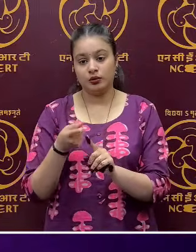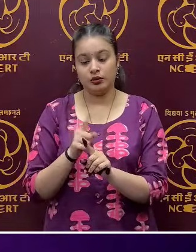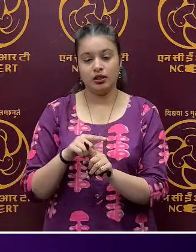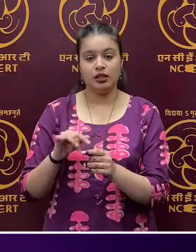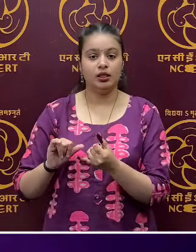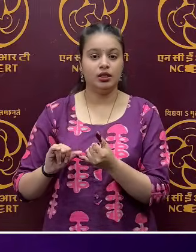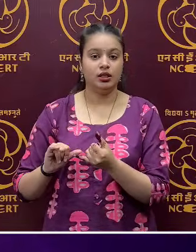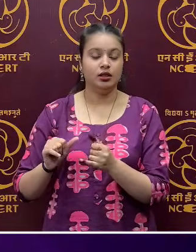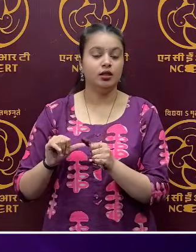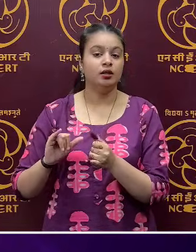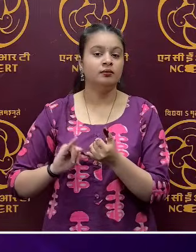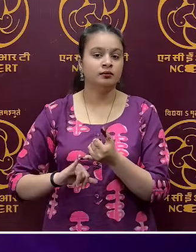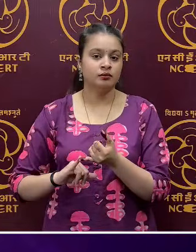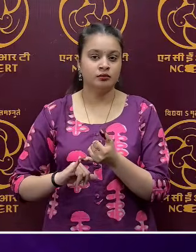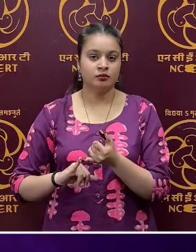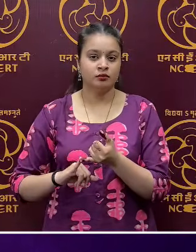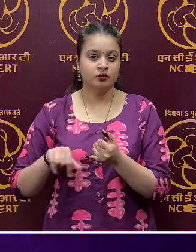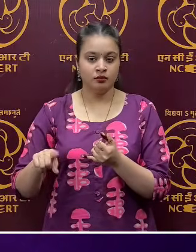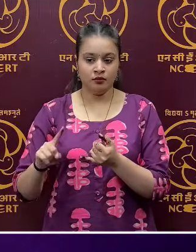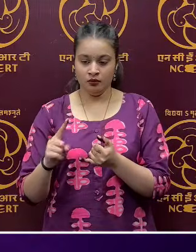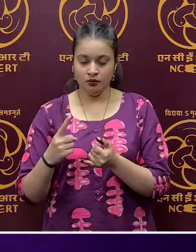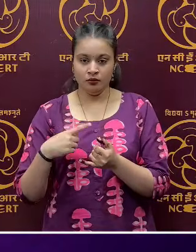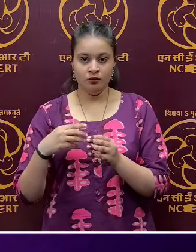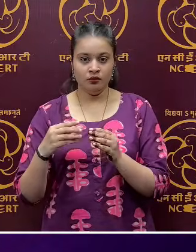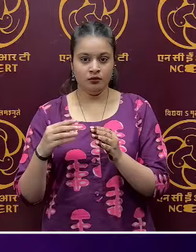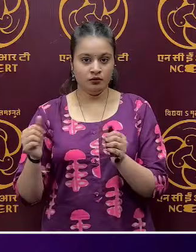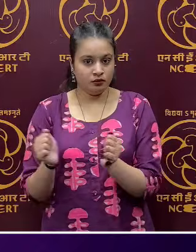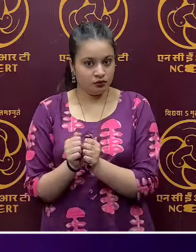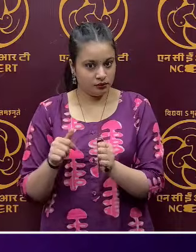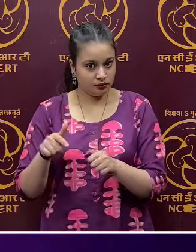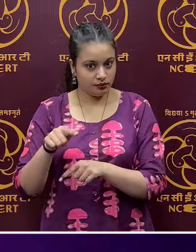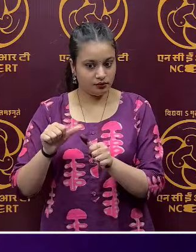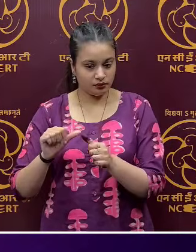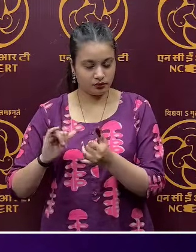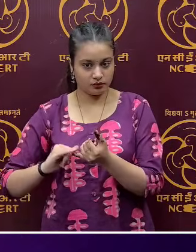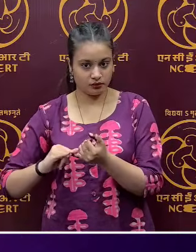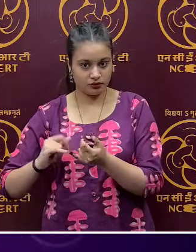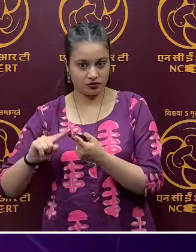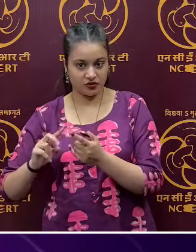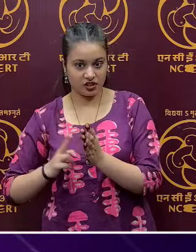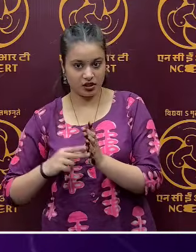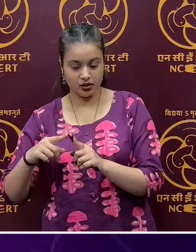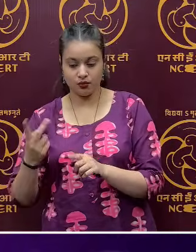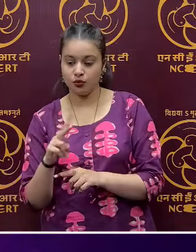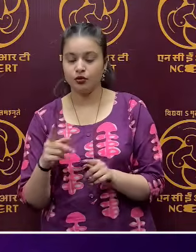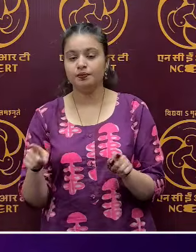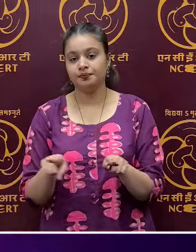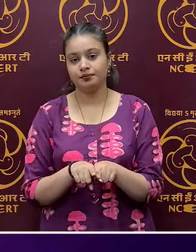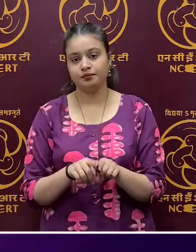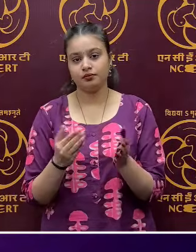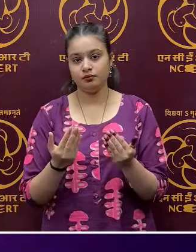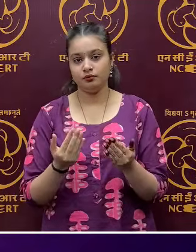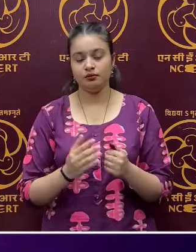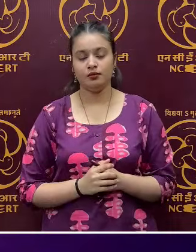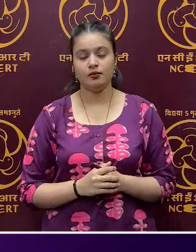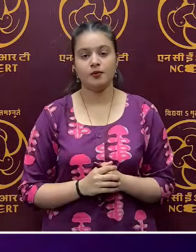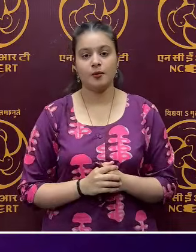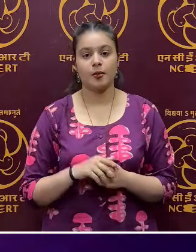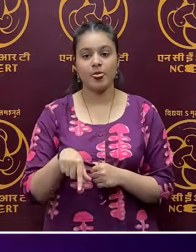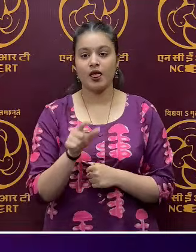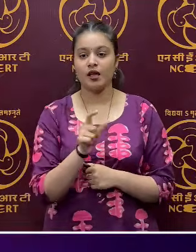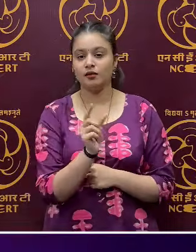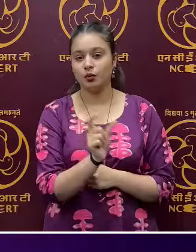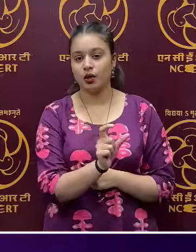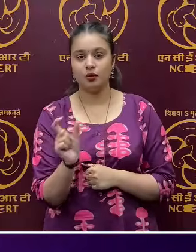and con is with, and assent is to be on the same side. Okay. So these are